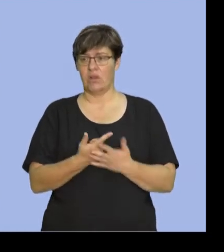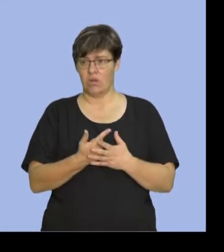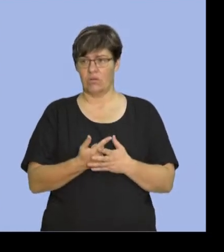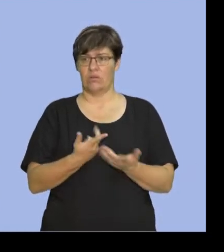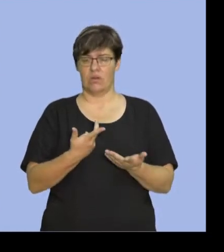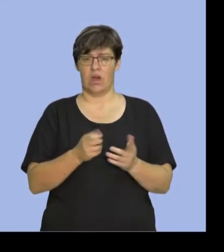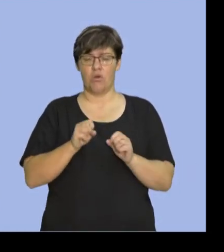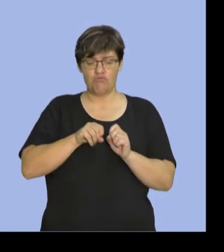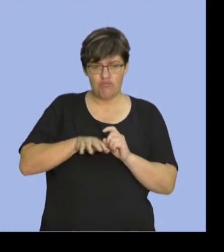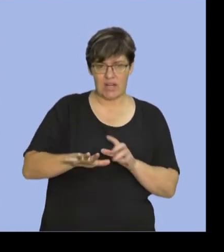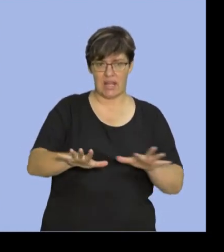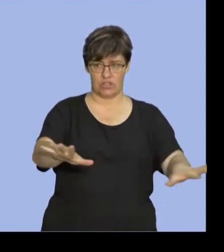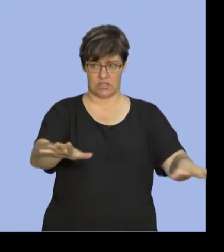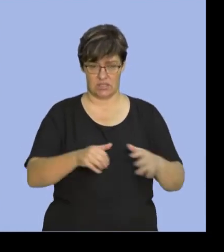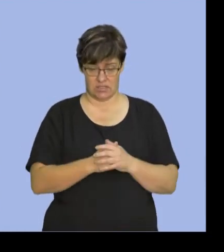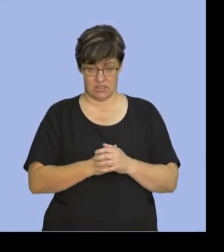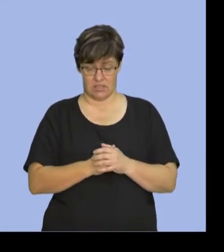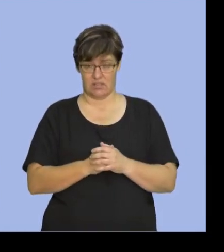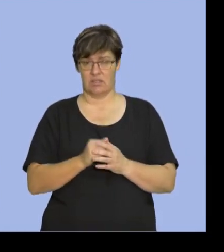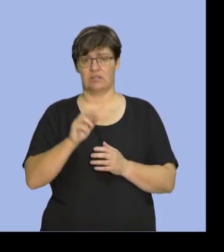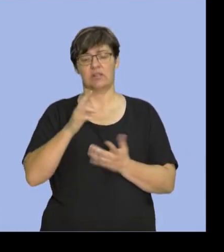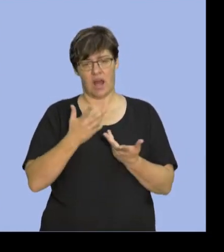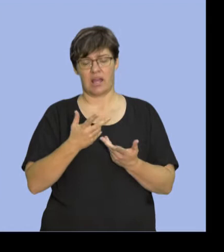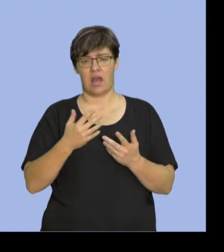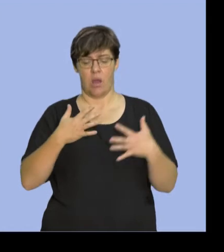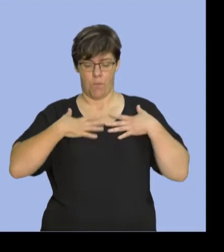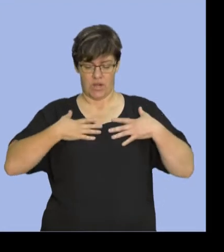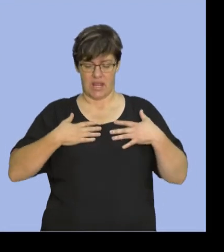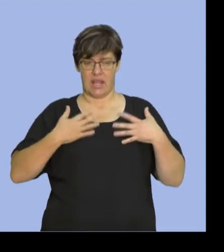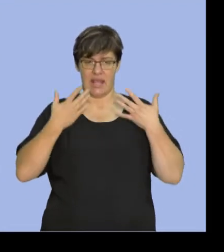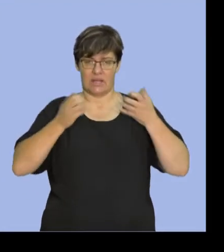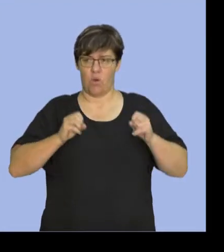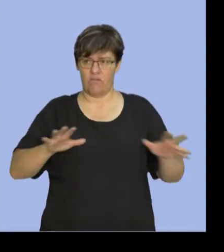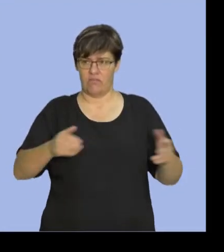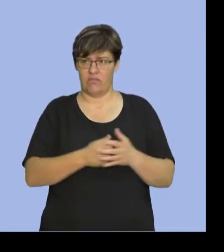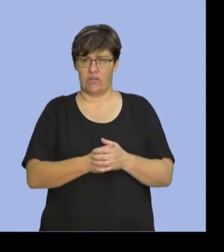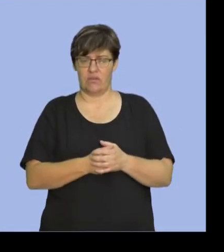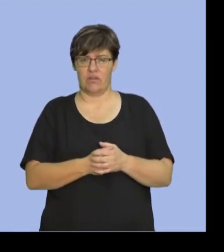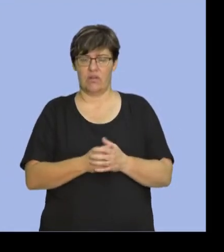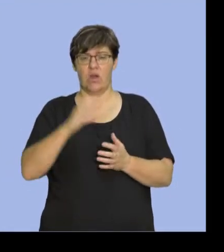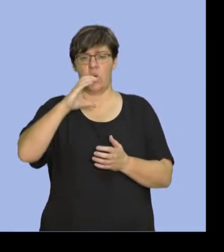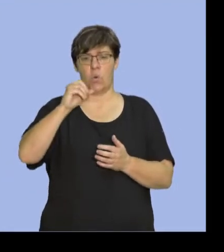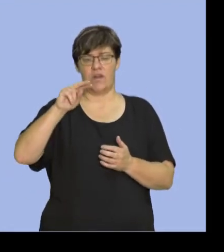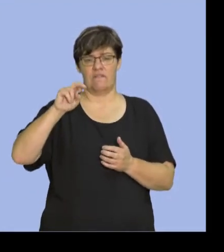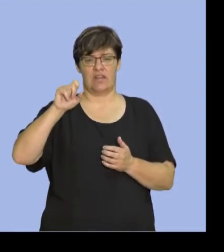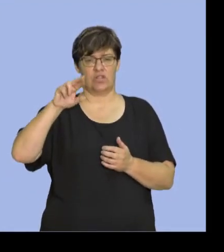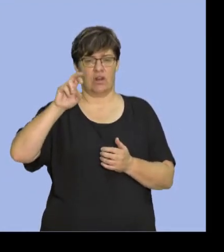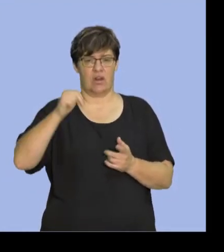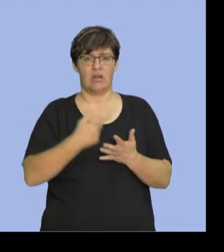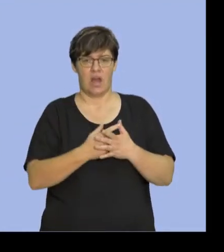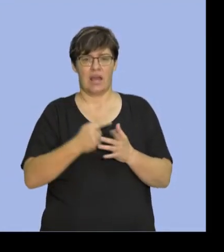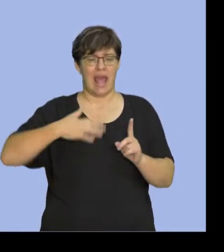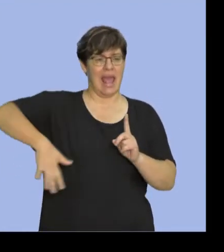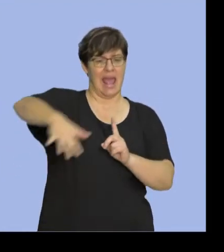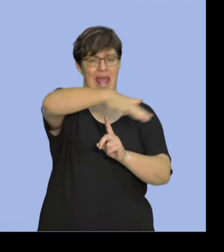through radiation, and that's the body giving off the heat. There's heat loss through convection, and that's to the air surrounding